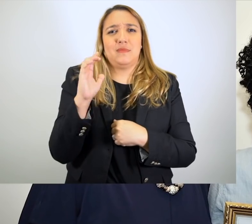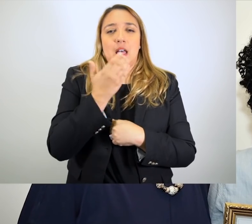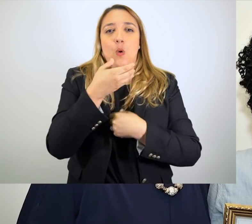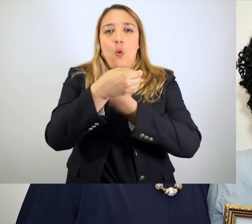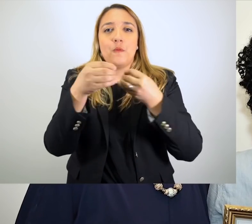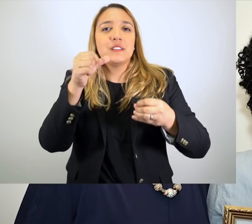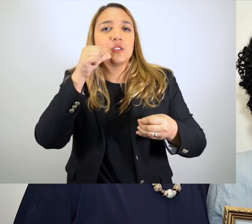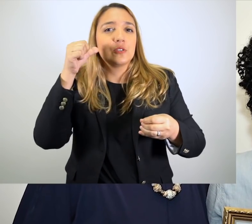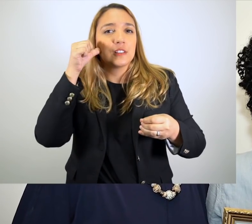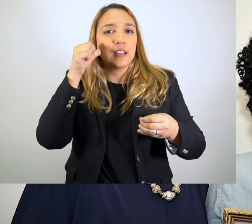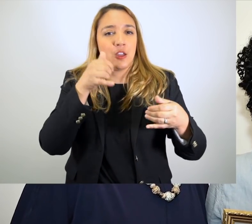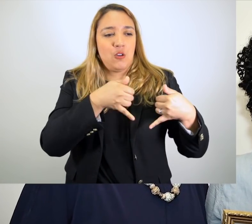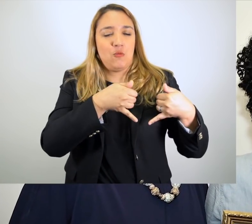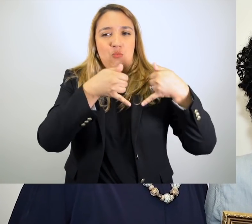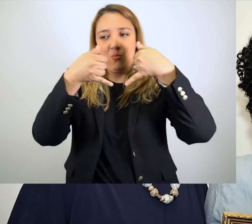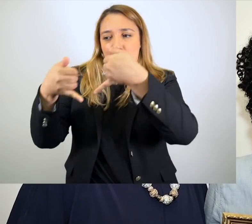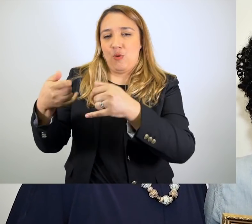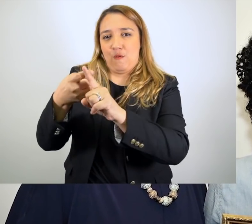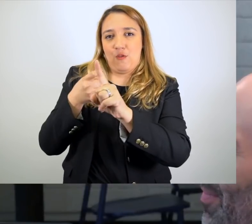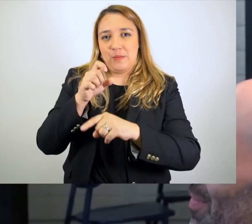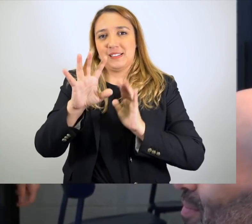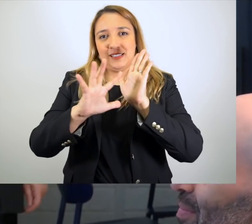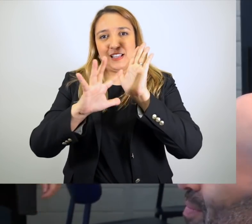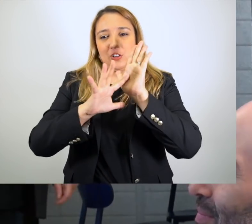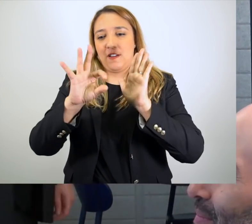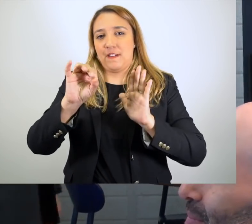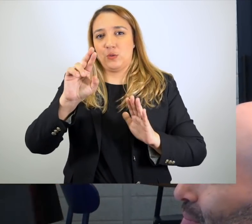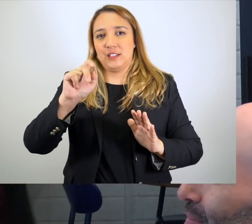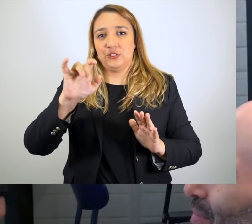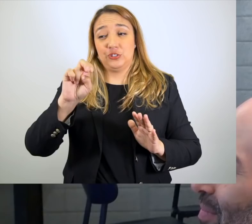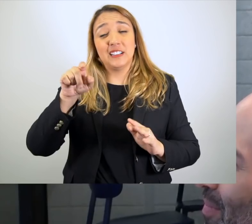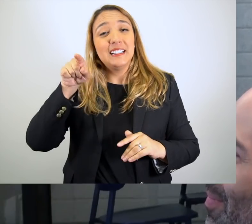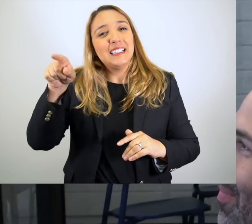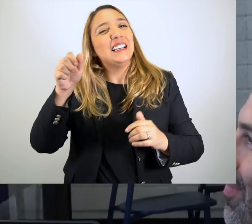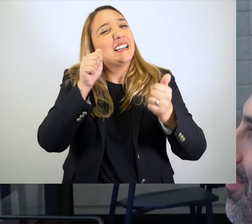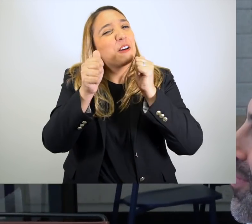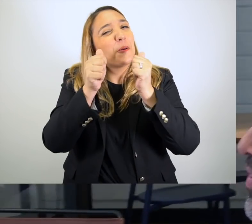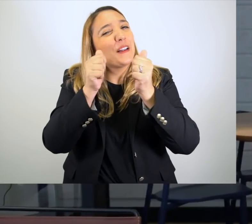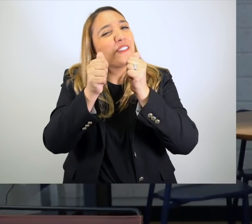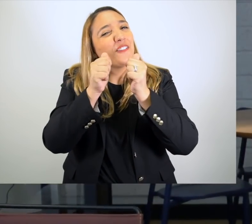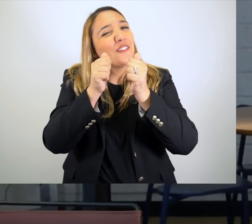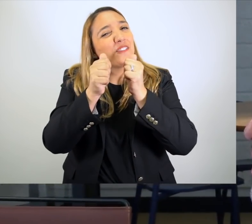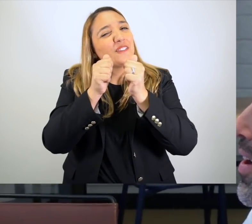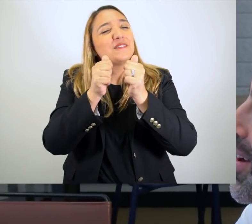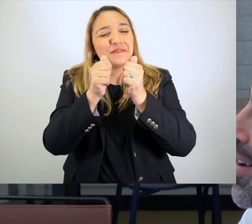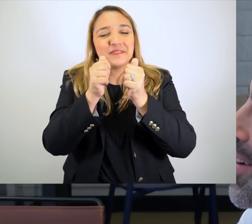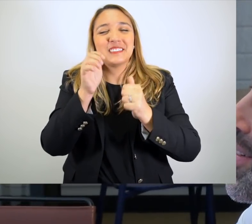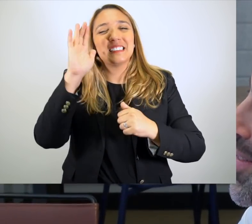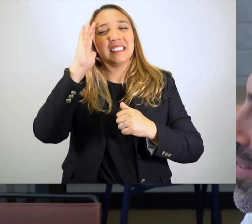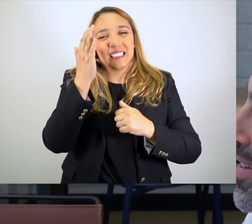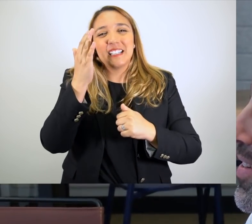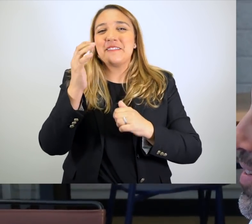receive an award from SignTalk Foundation. He's very competitive. And I just found out he's also an